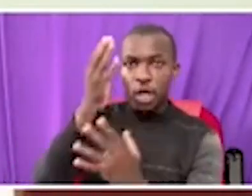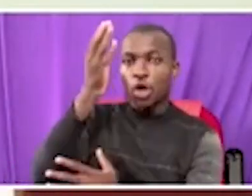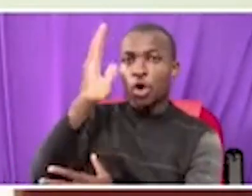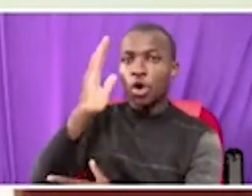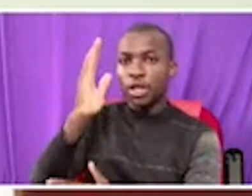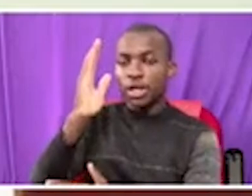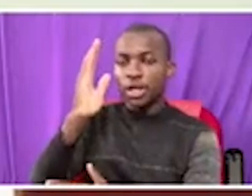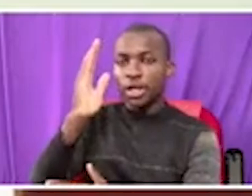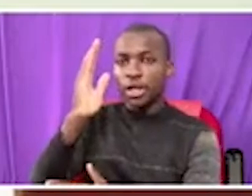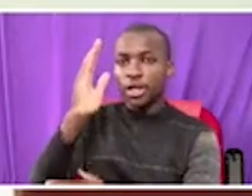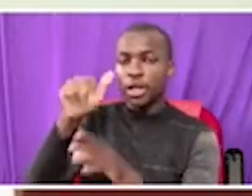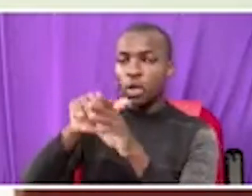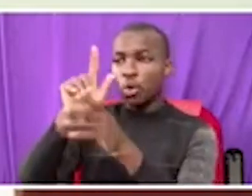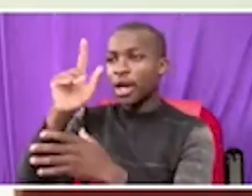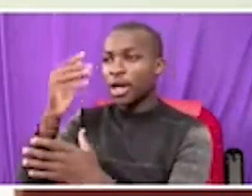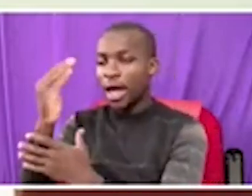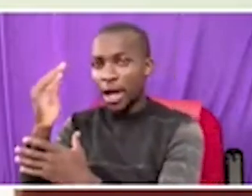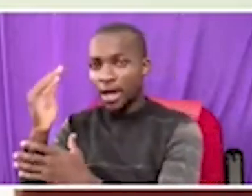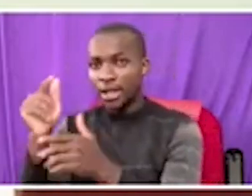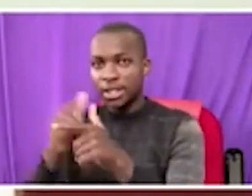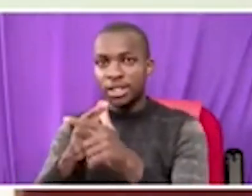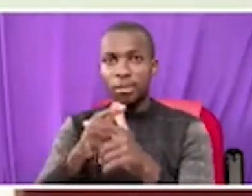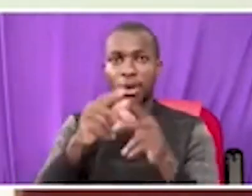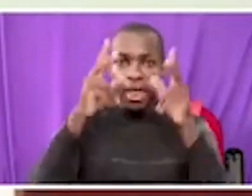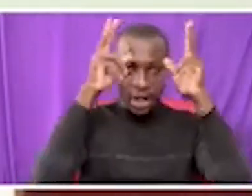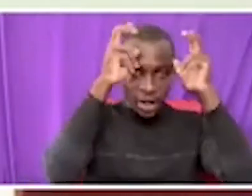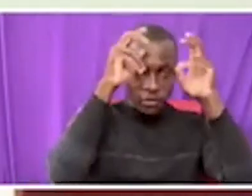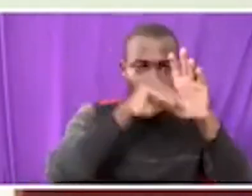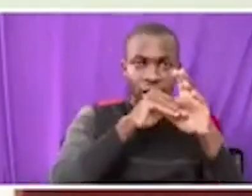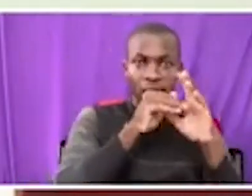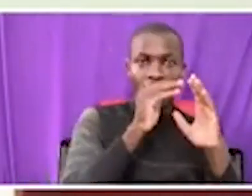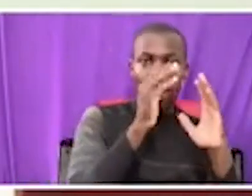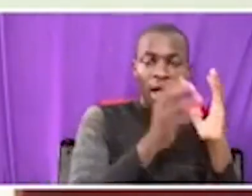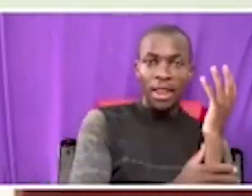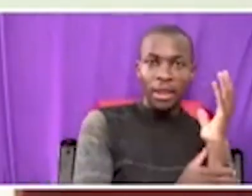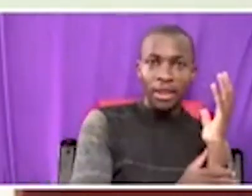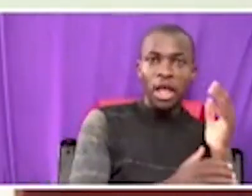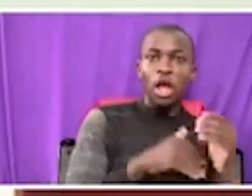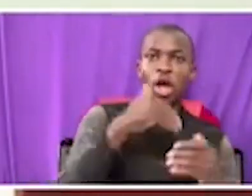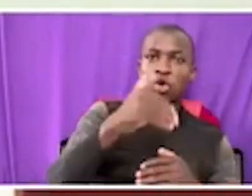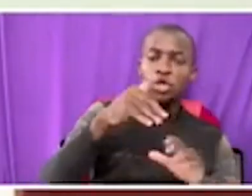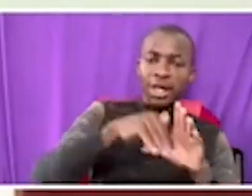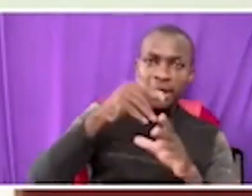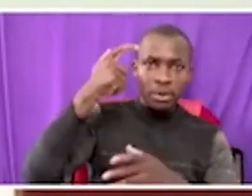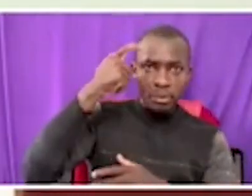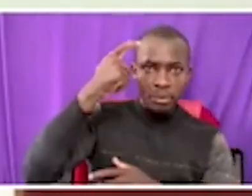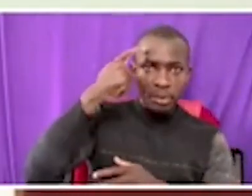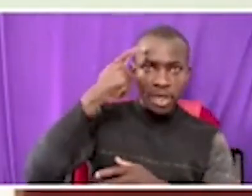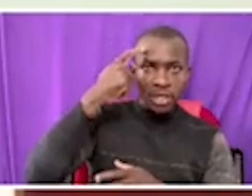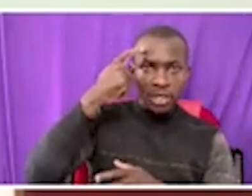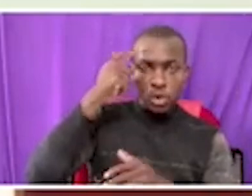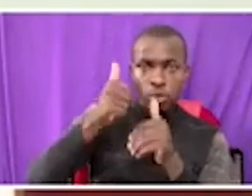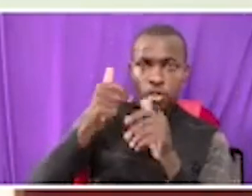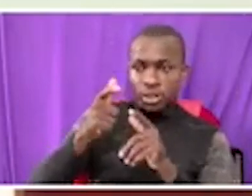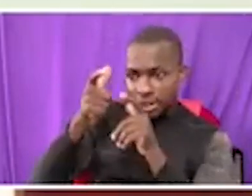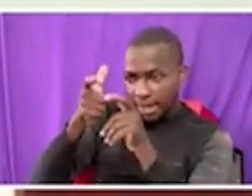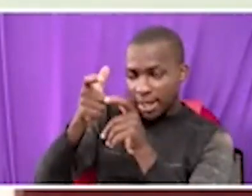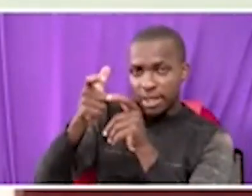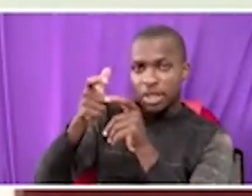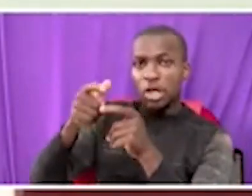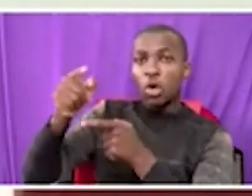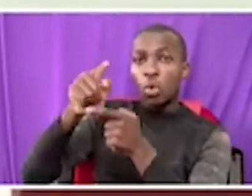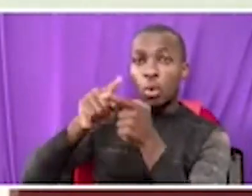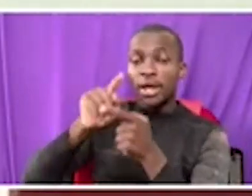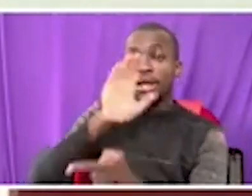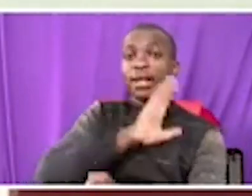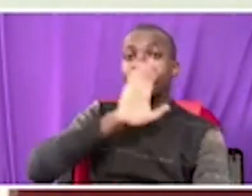one hand and the devil on the other, and it's usually the mind that is the target. When